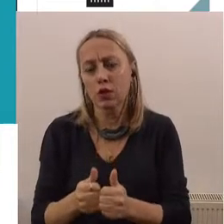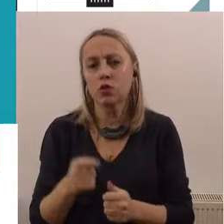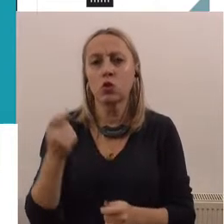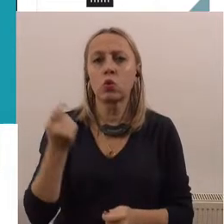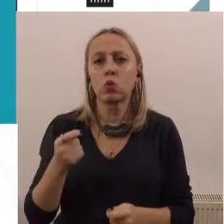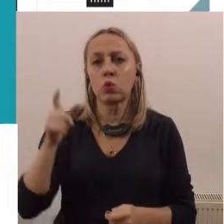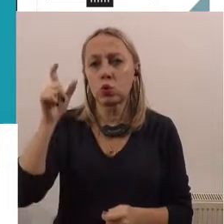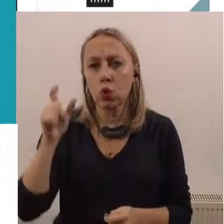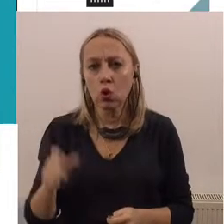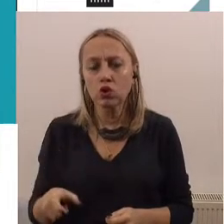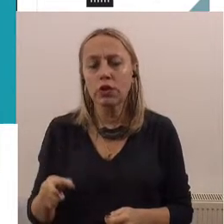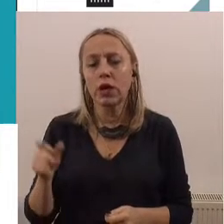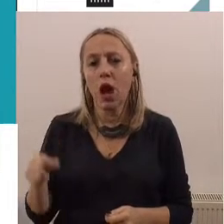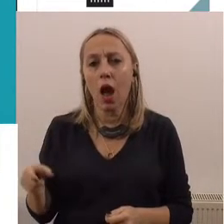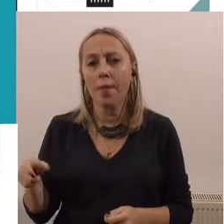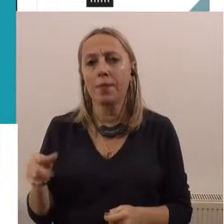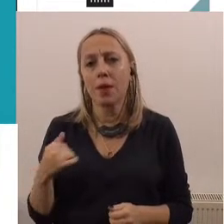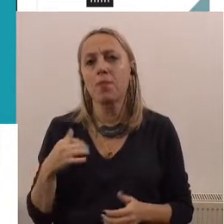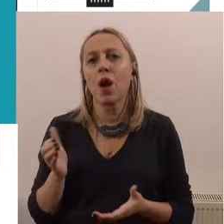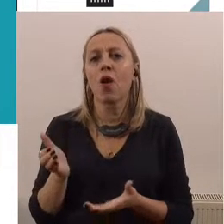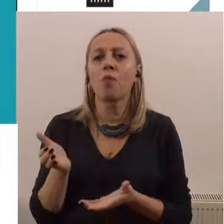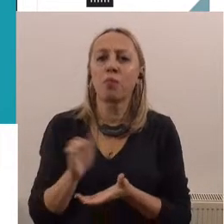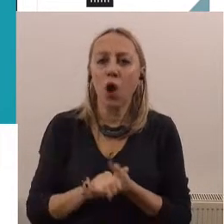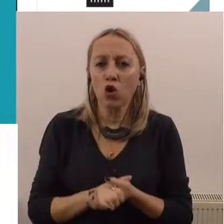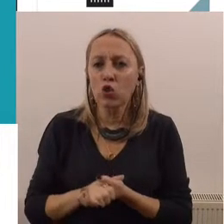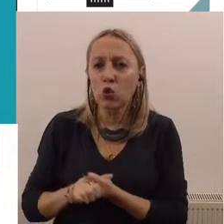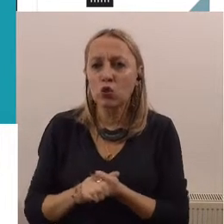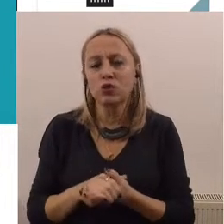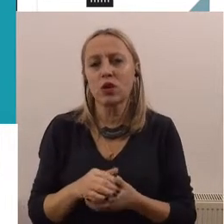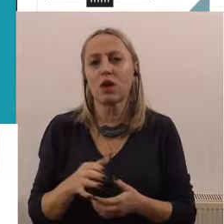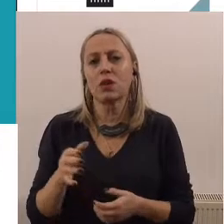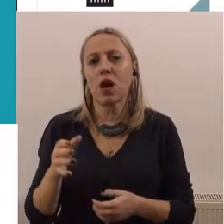befriended botanic garden, we tried to